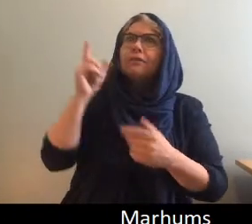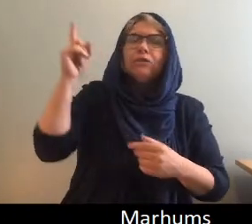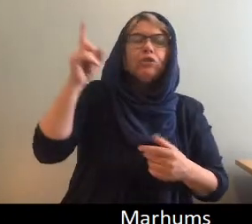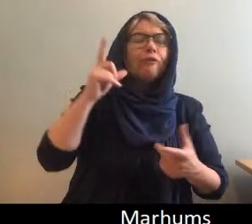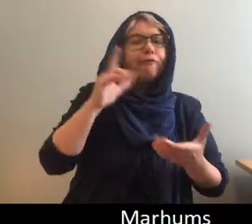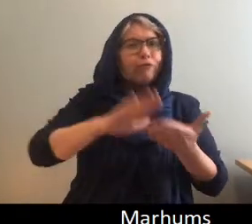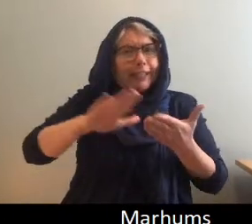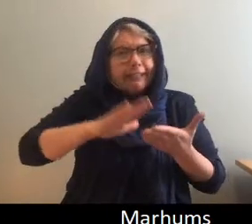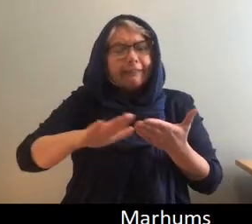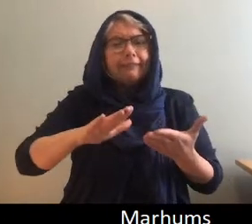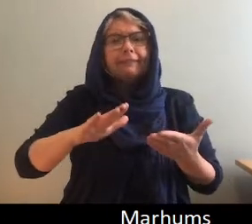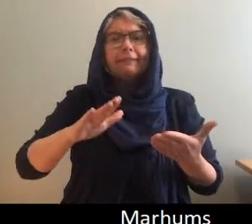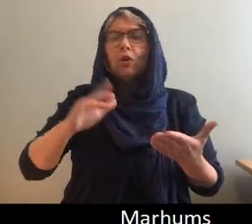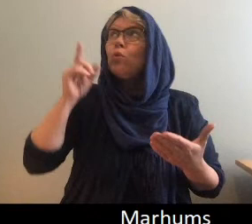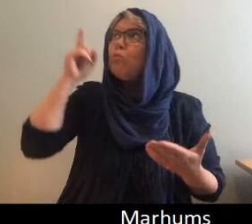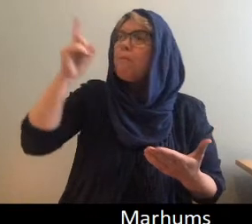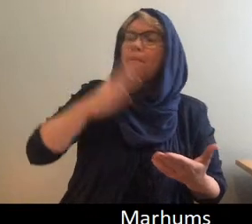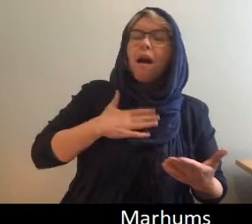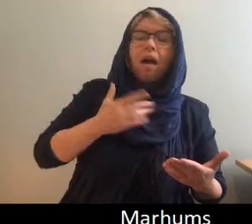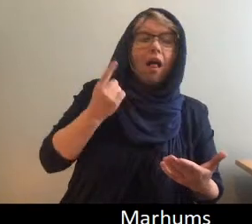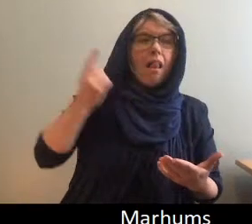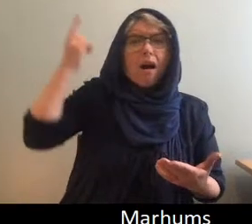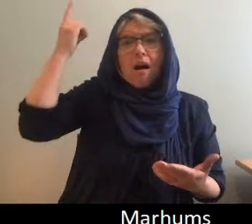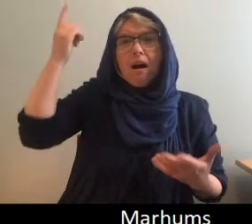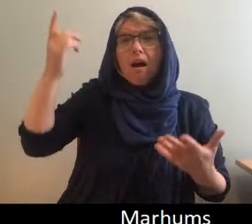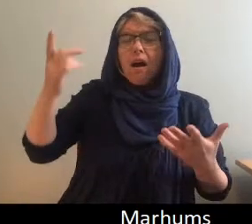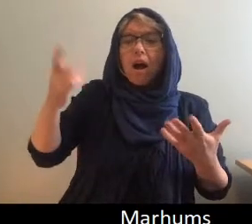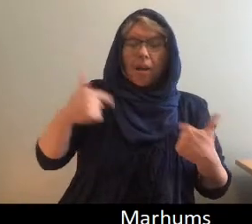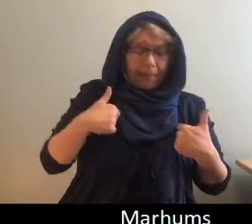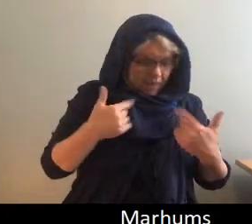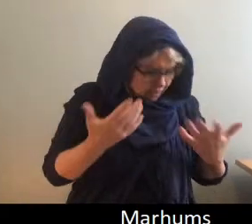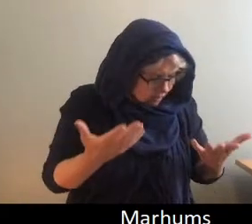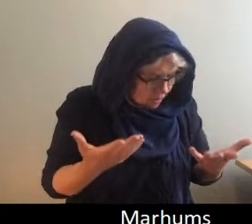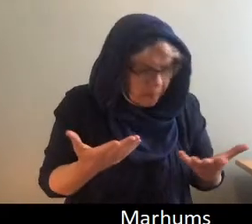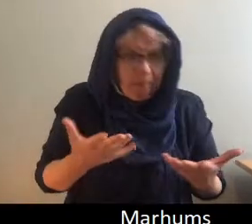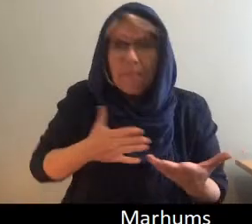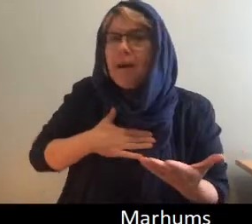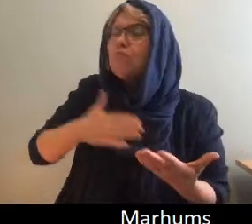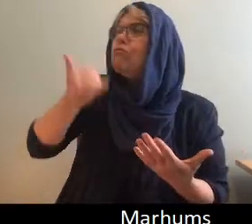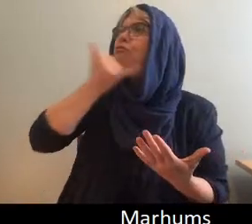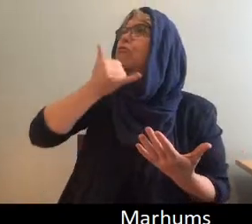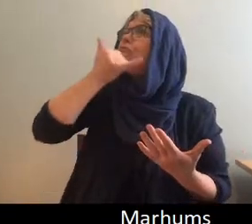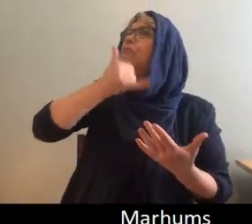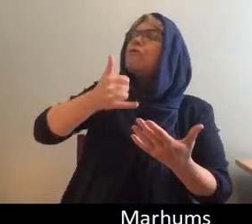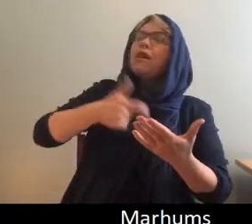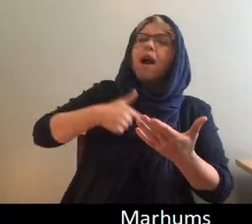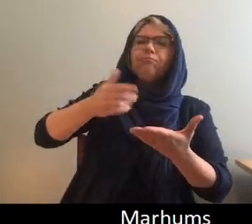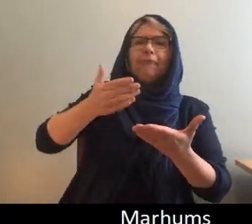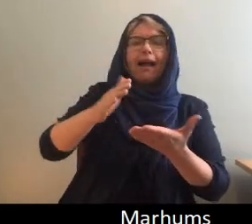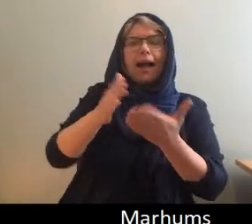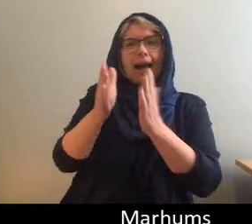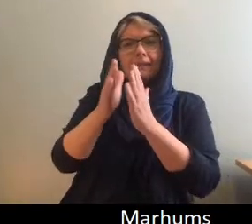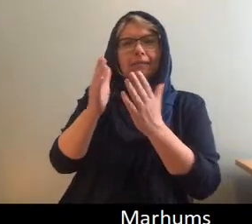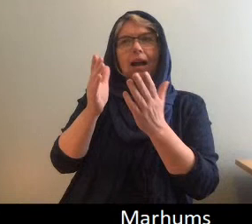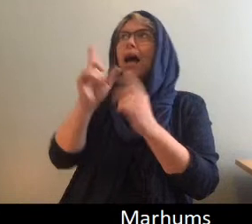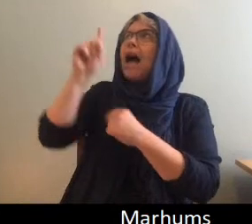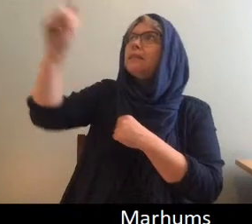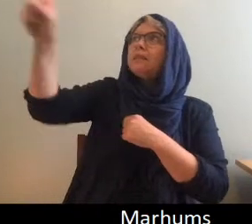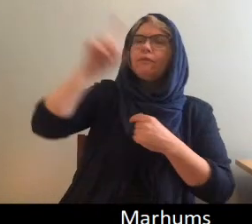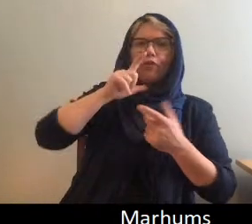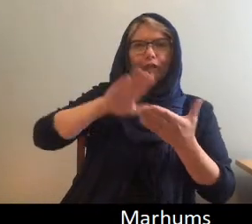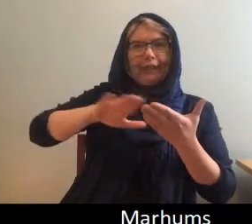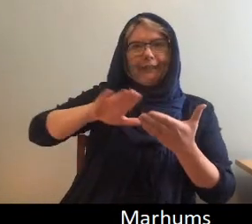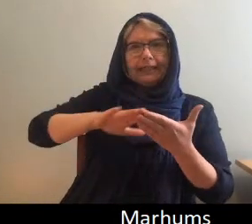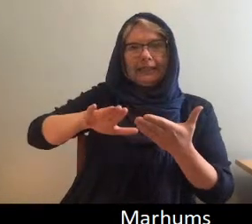sins one by one, because the true steps towards forgiveness of our sins is when we remember the sins and our